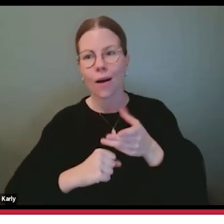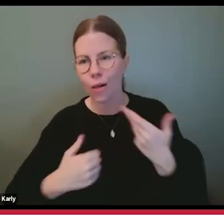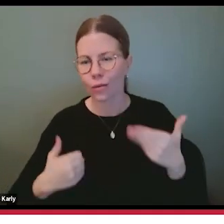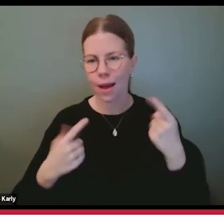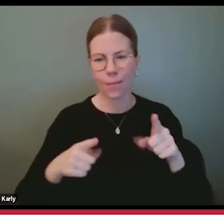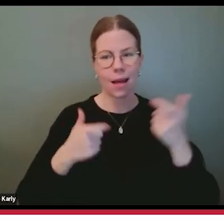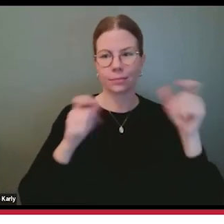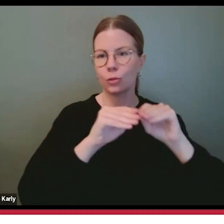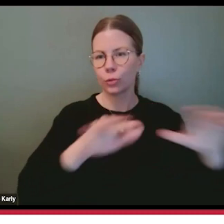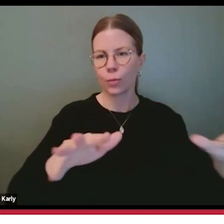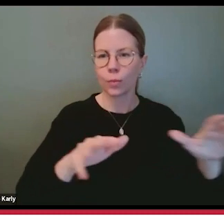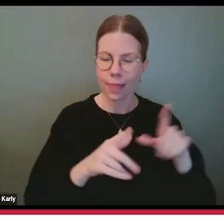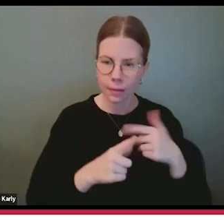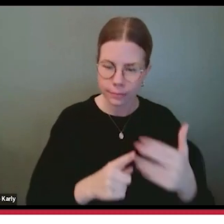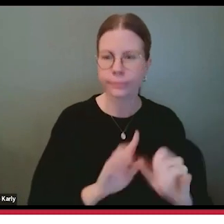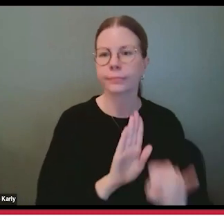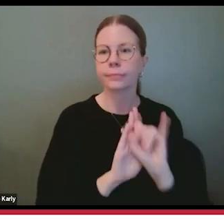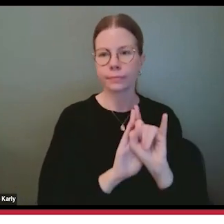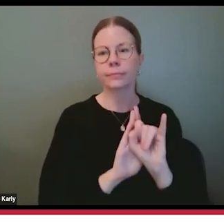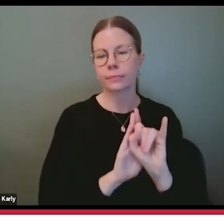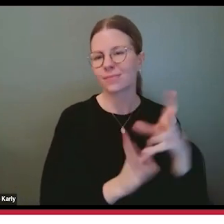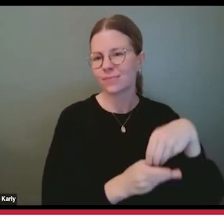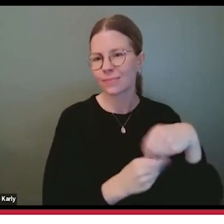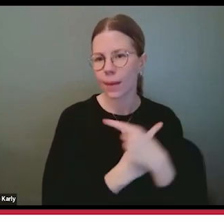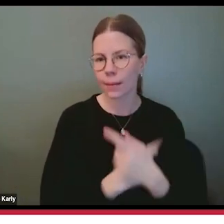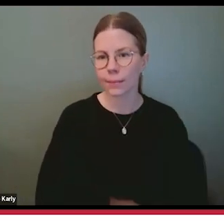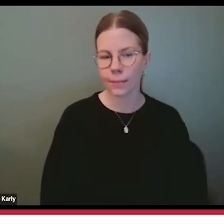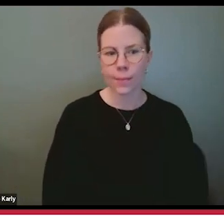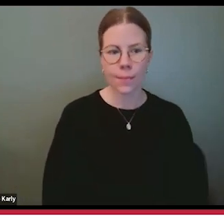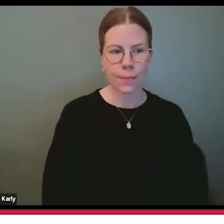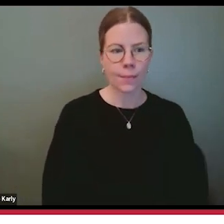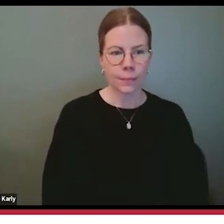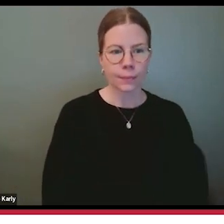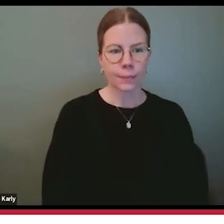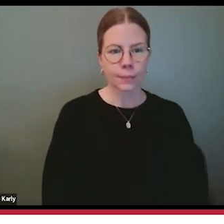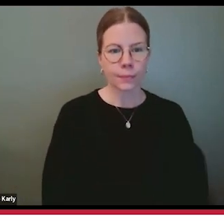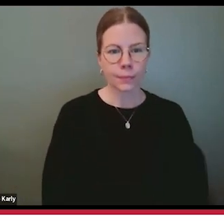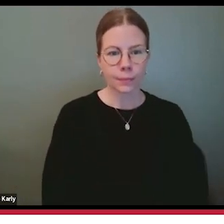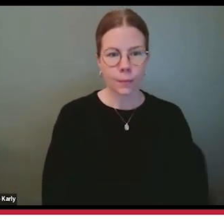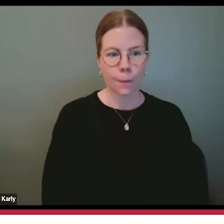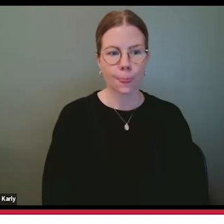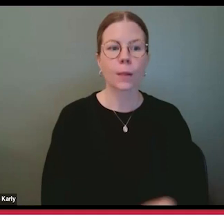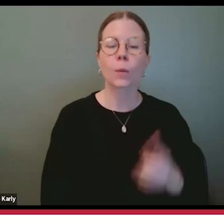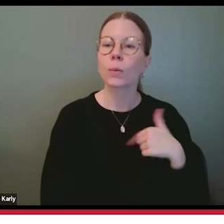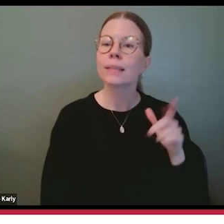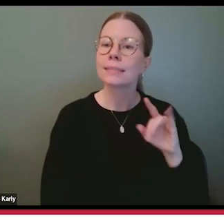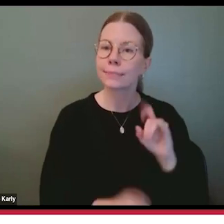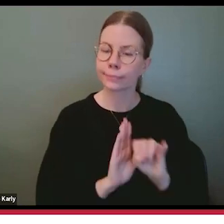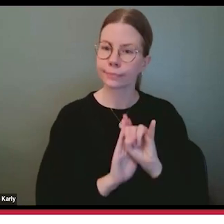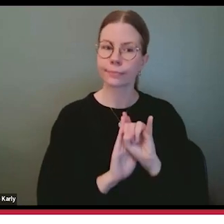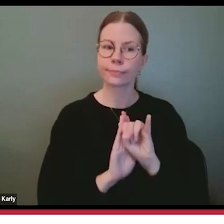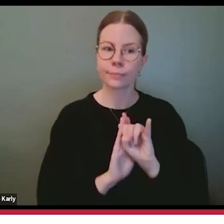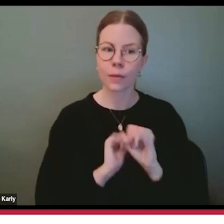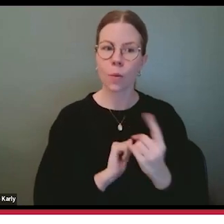We have discovered one virus in the Ebola category through zoonotic surveillance prior to an